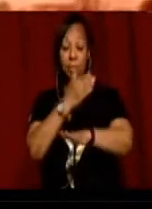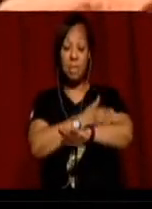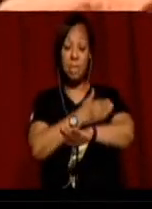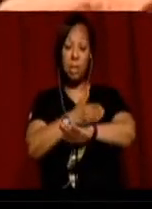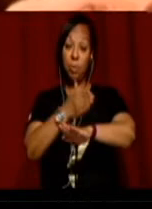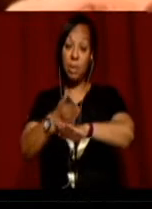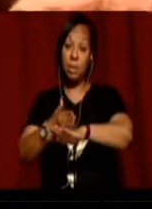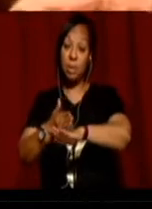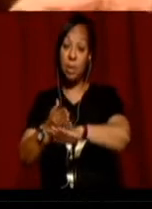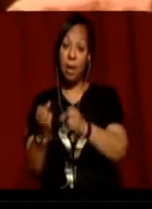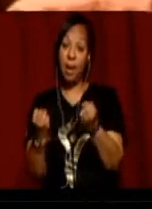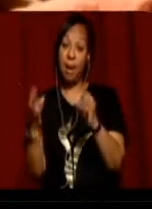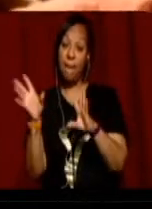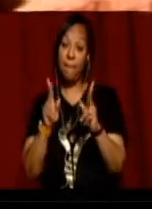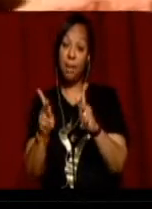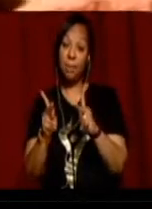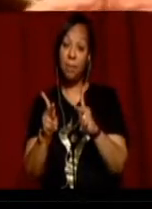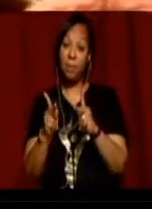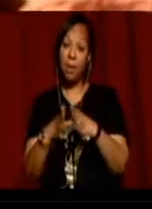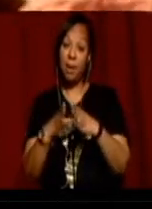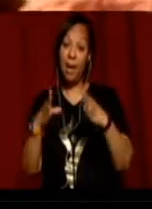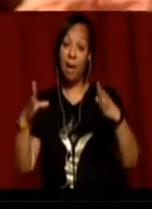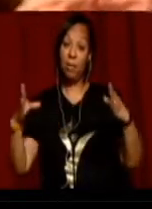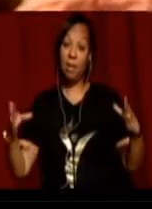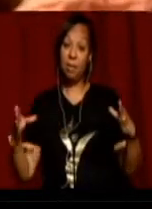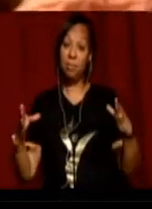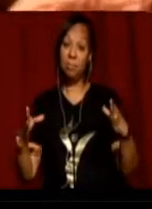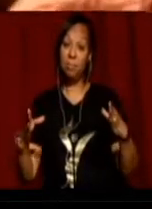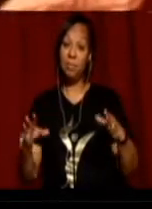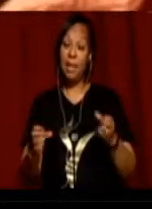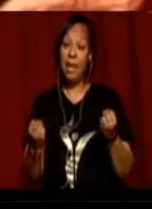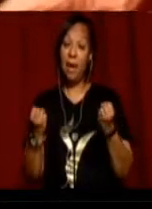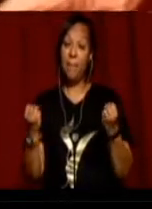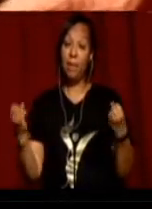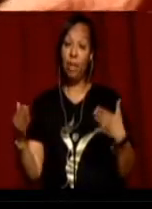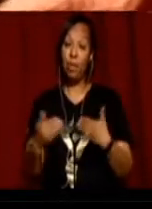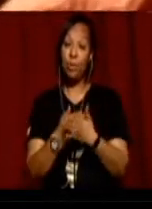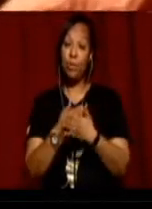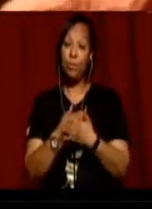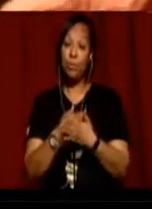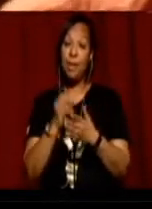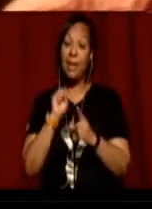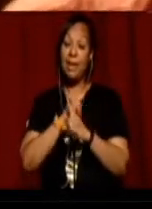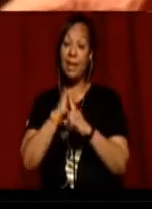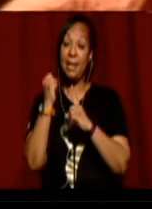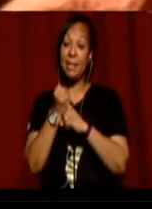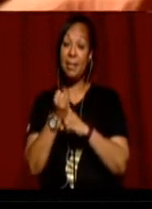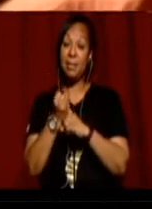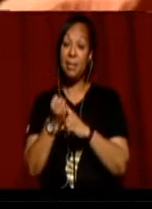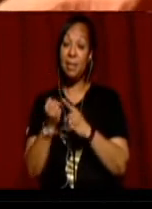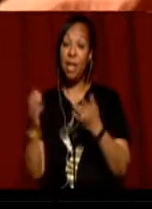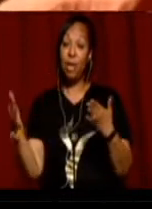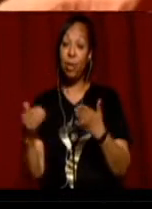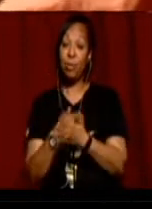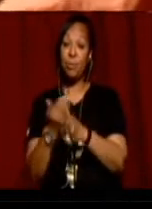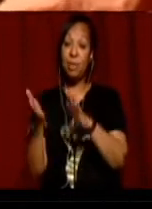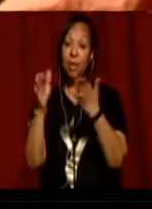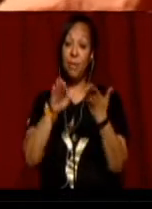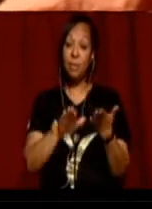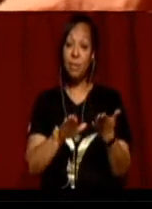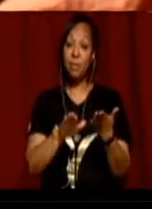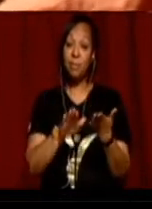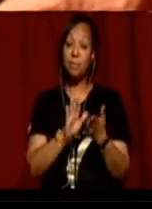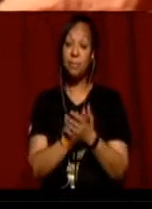decrease how big that next surge will be, how many new cases we will see, how many new deaths we will